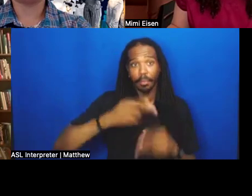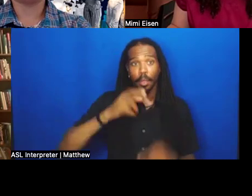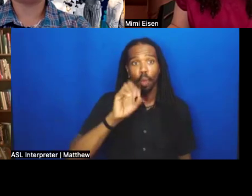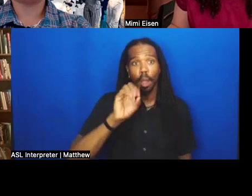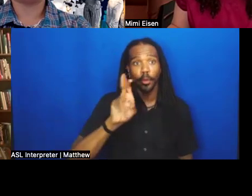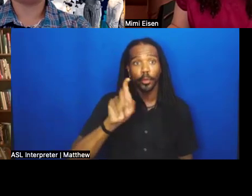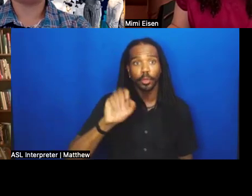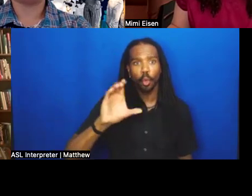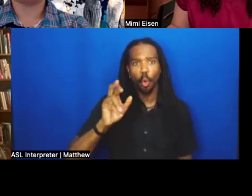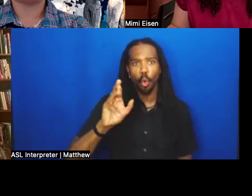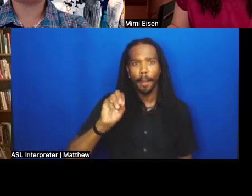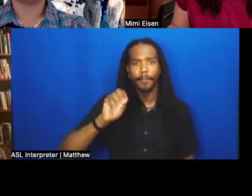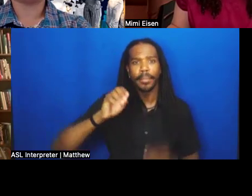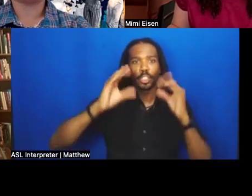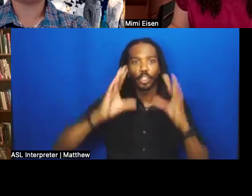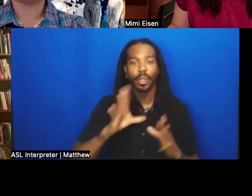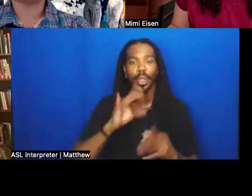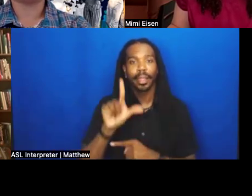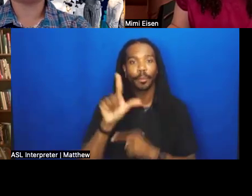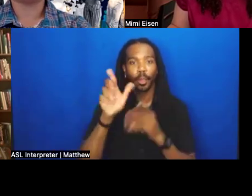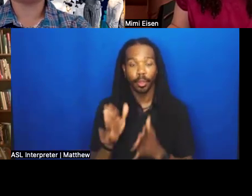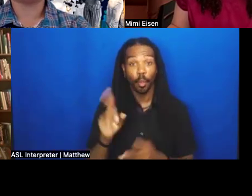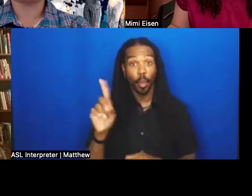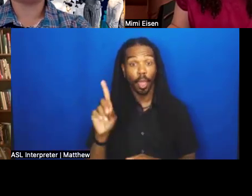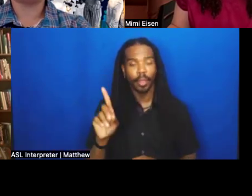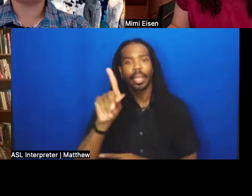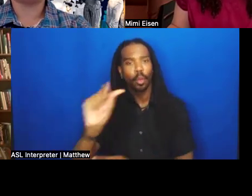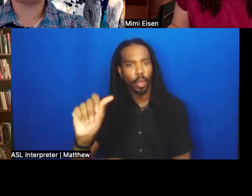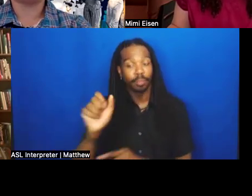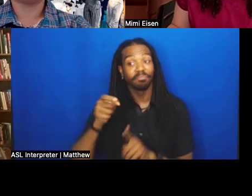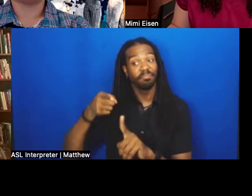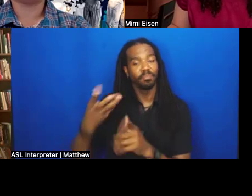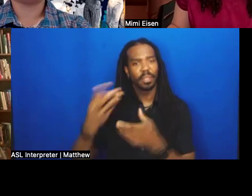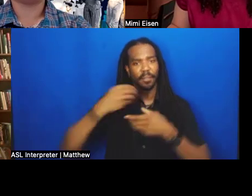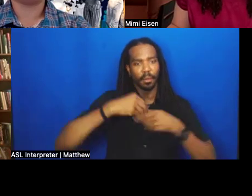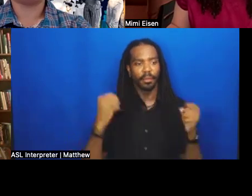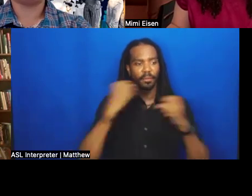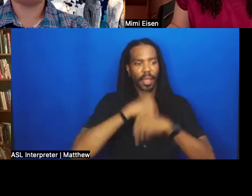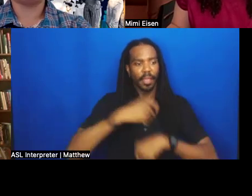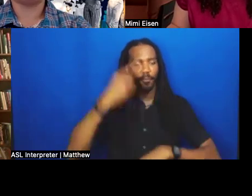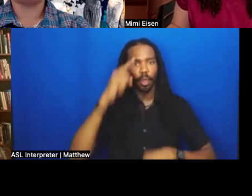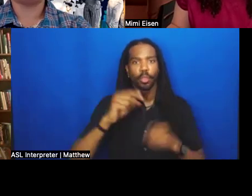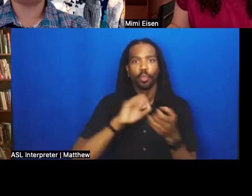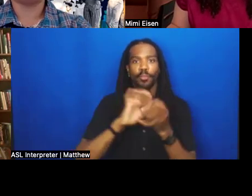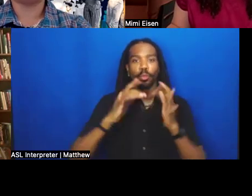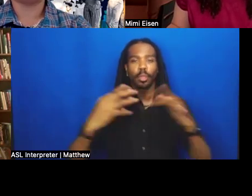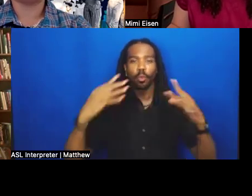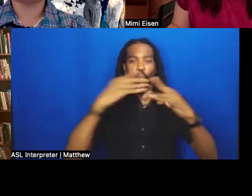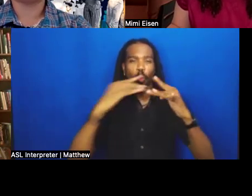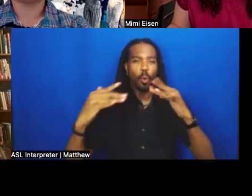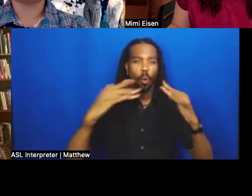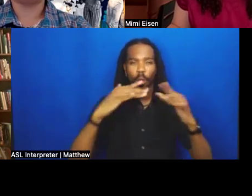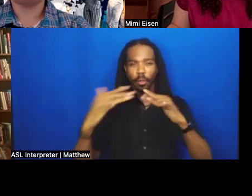librarian in Delaware. He fought for the US in the Revolutionary War, but then was furious to see